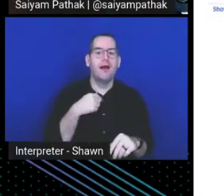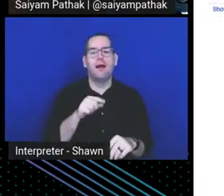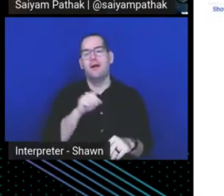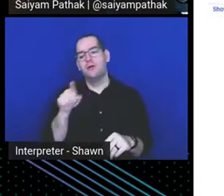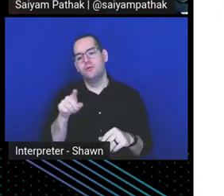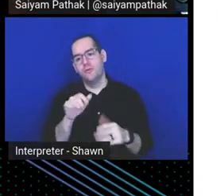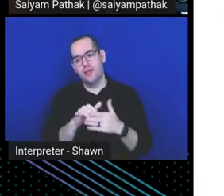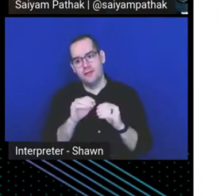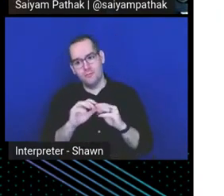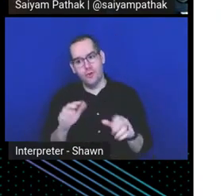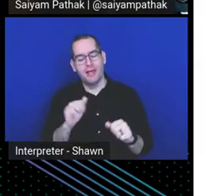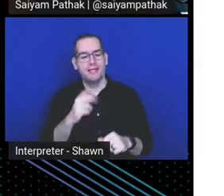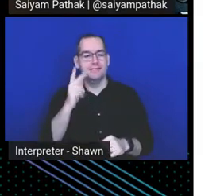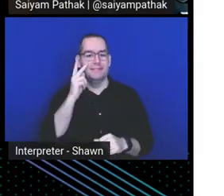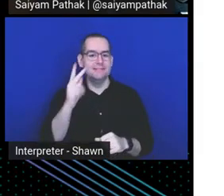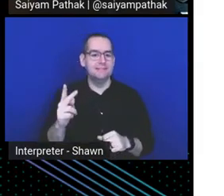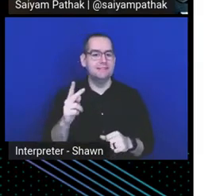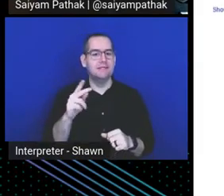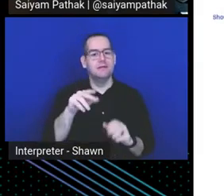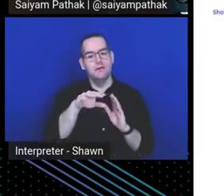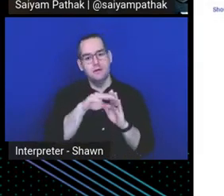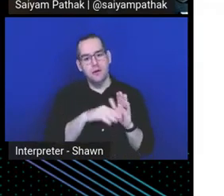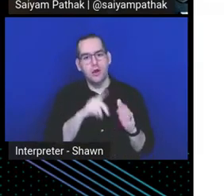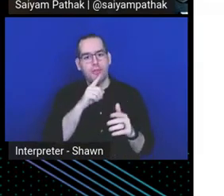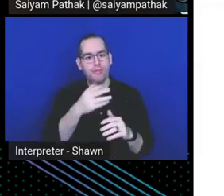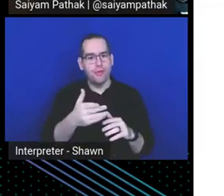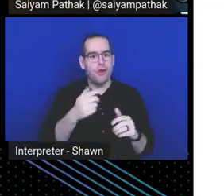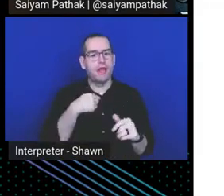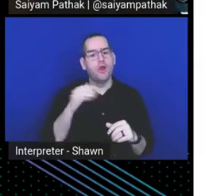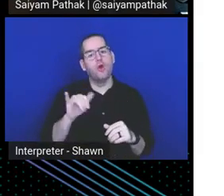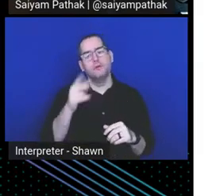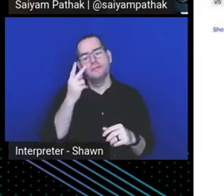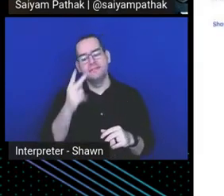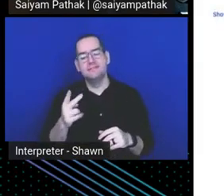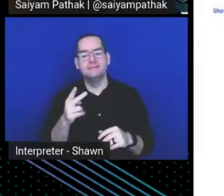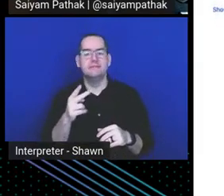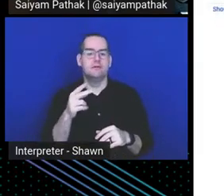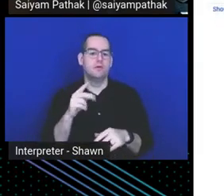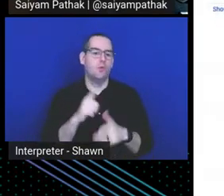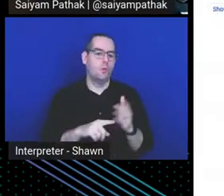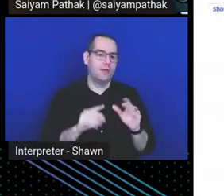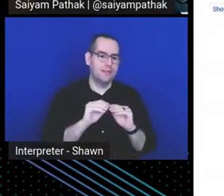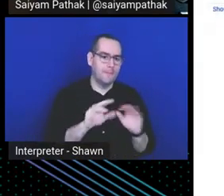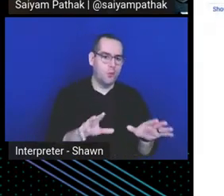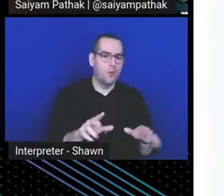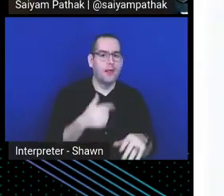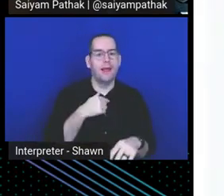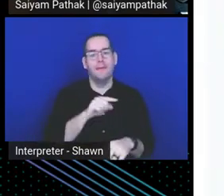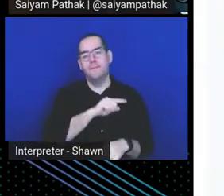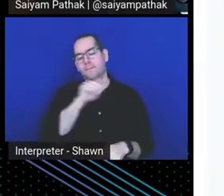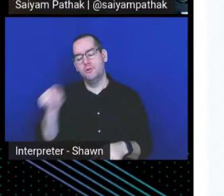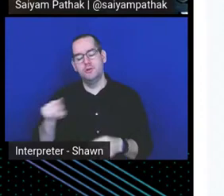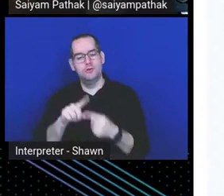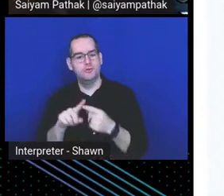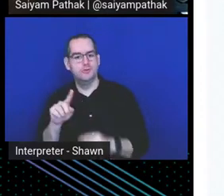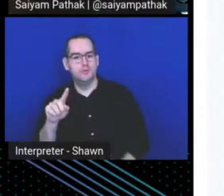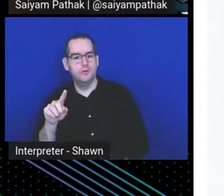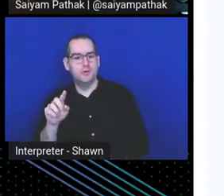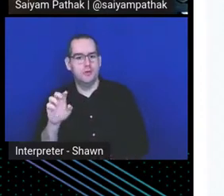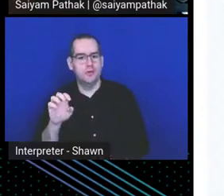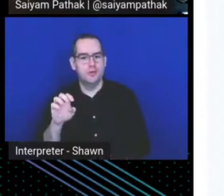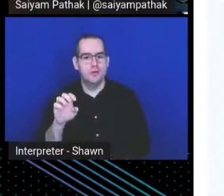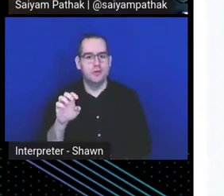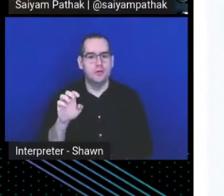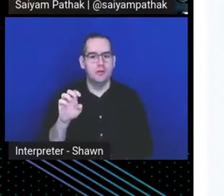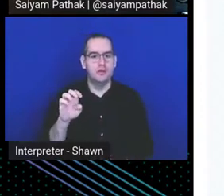deployment, I can see what all pods are there. I can also see what got deployed. I can come to exec. So this will exec me